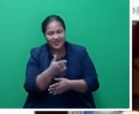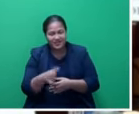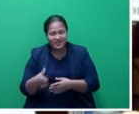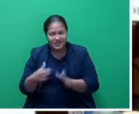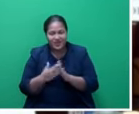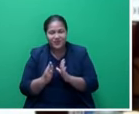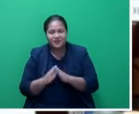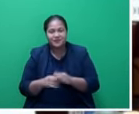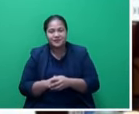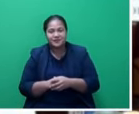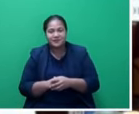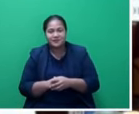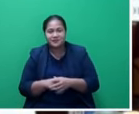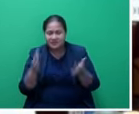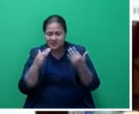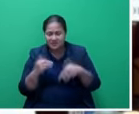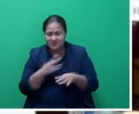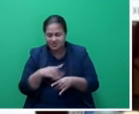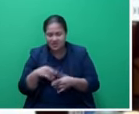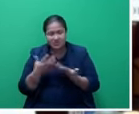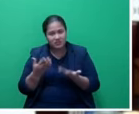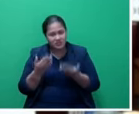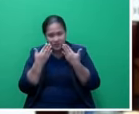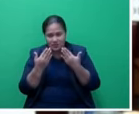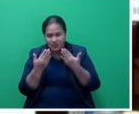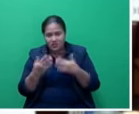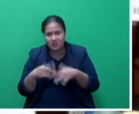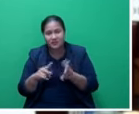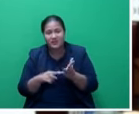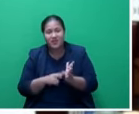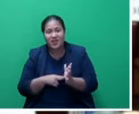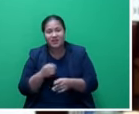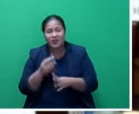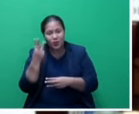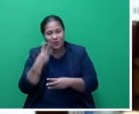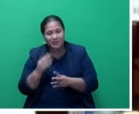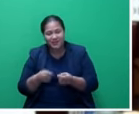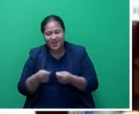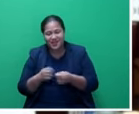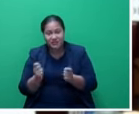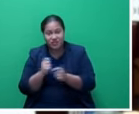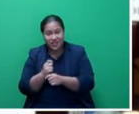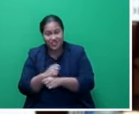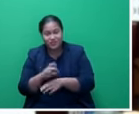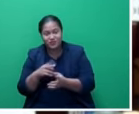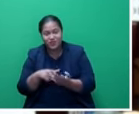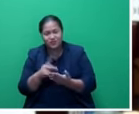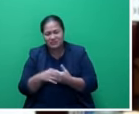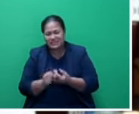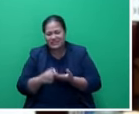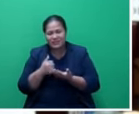town. Mr. Speaker, sir, the Ministry is appreciative of the UN Women Market for Change program that supports the